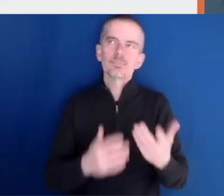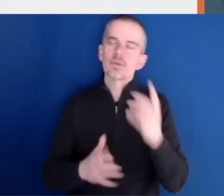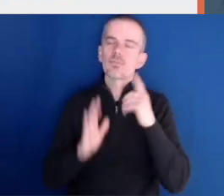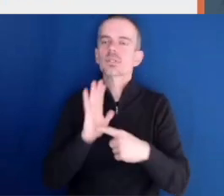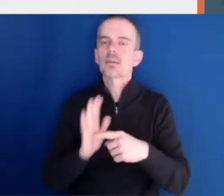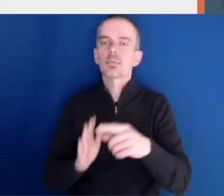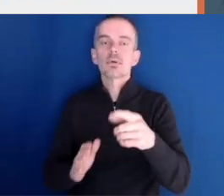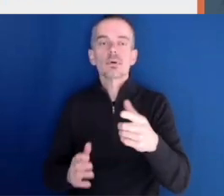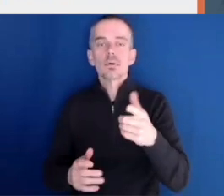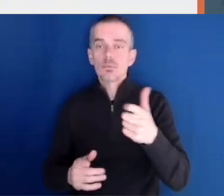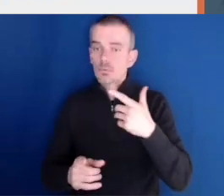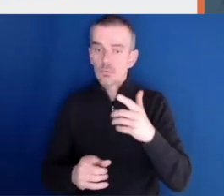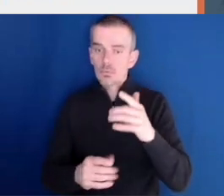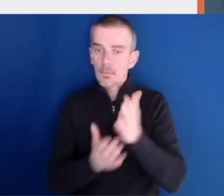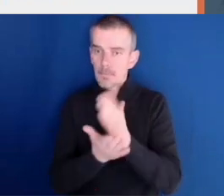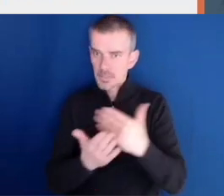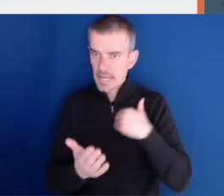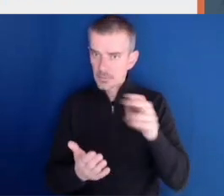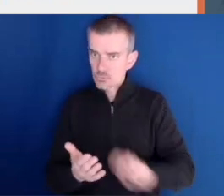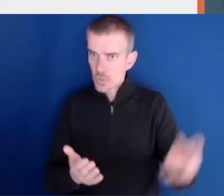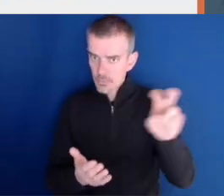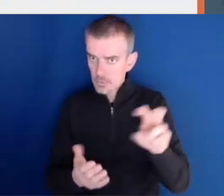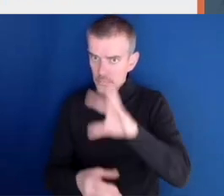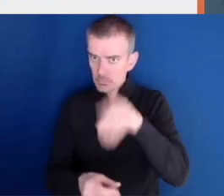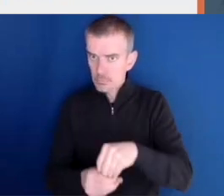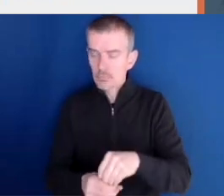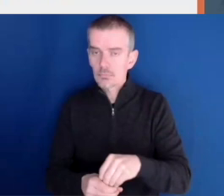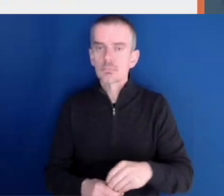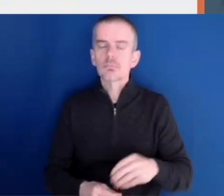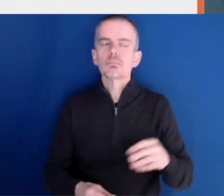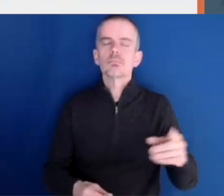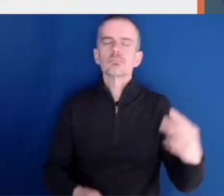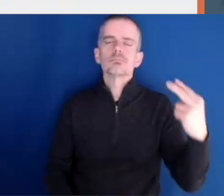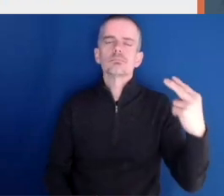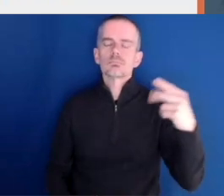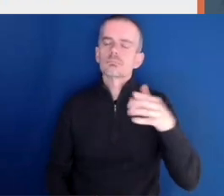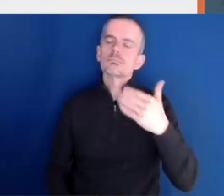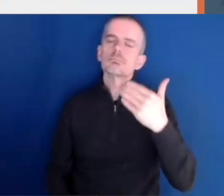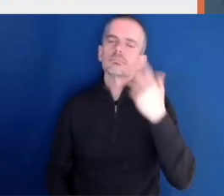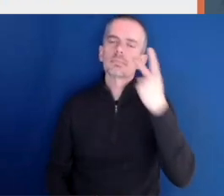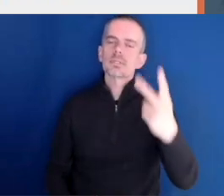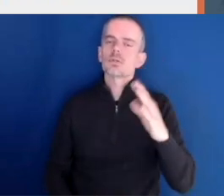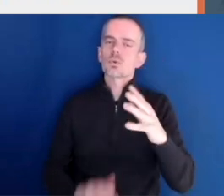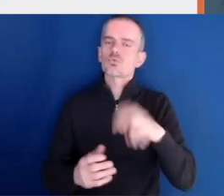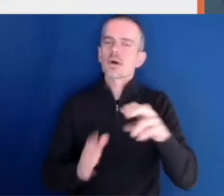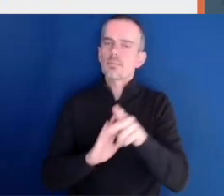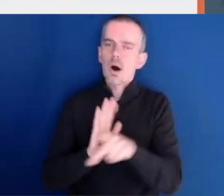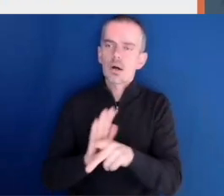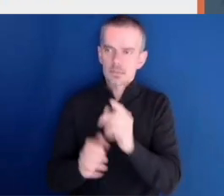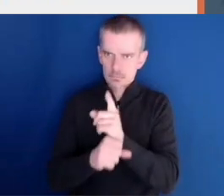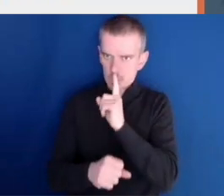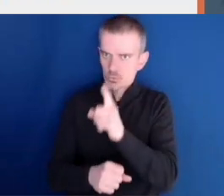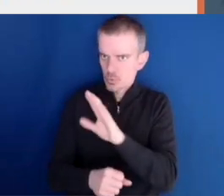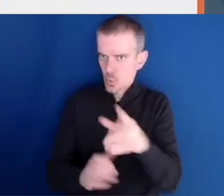if you had travel in your budget, they might say, can we see your travel policy to make sure that